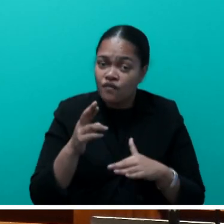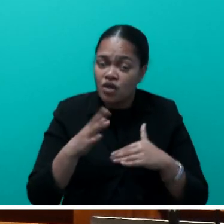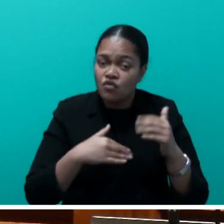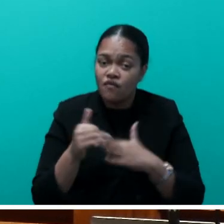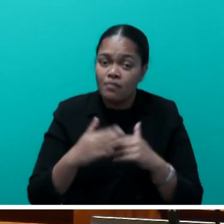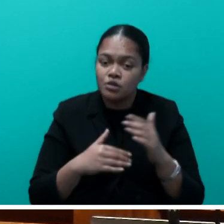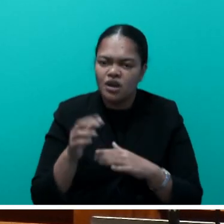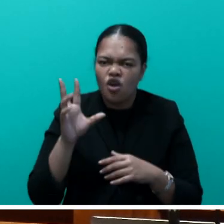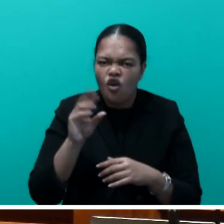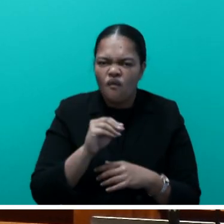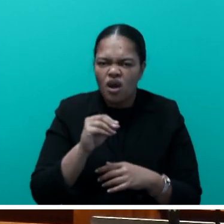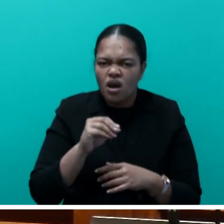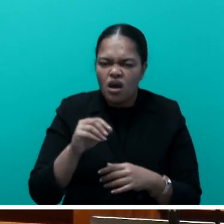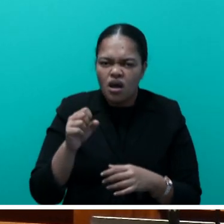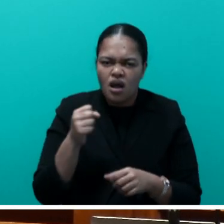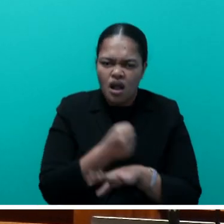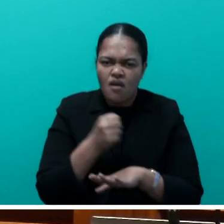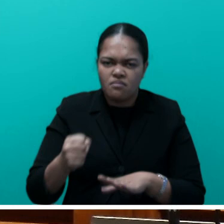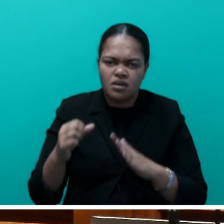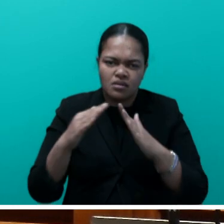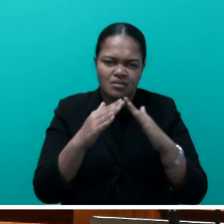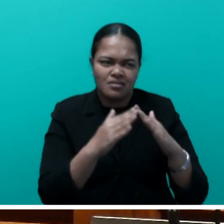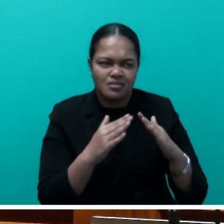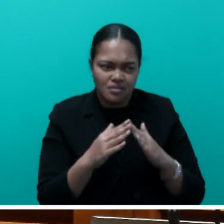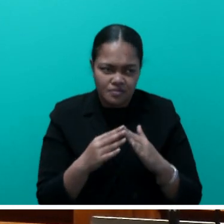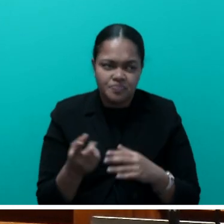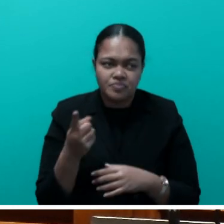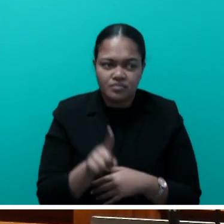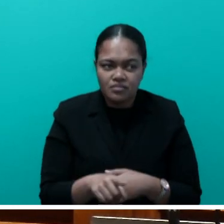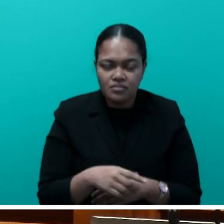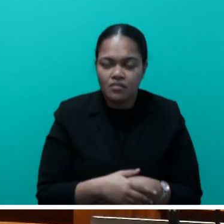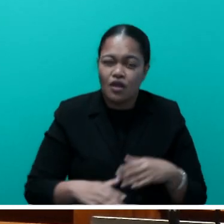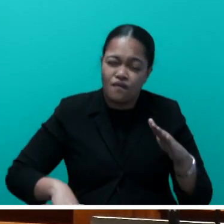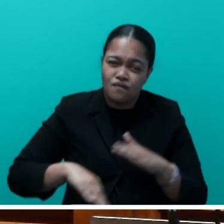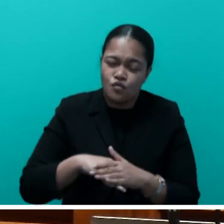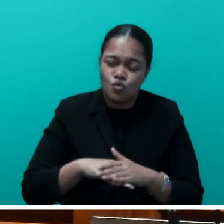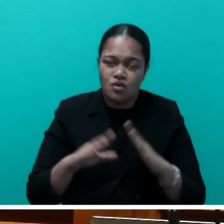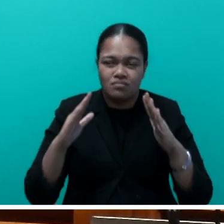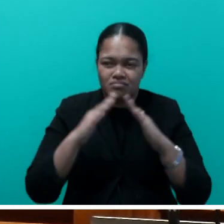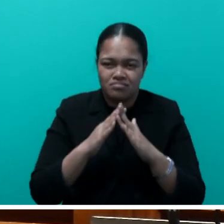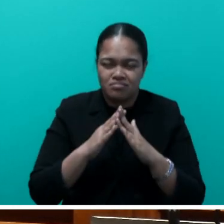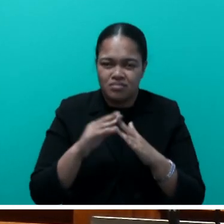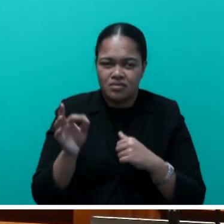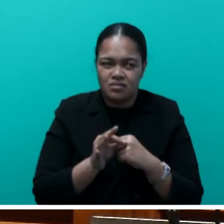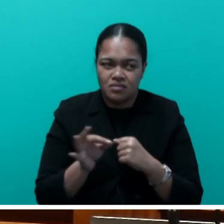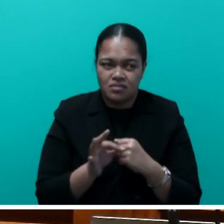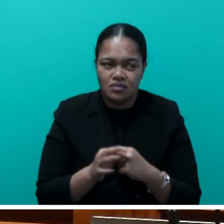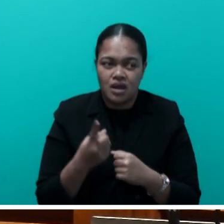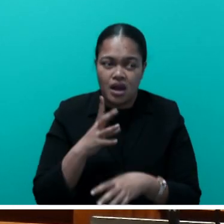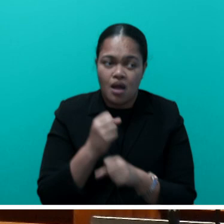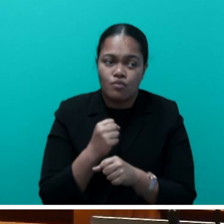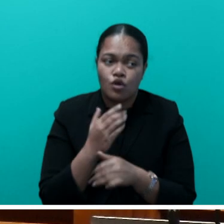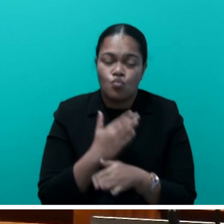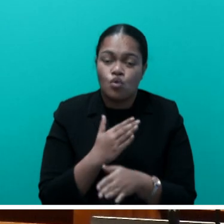headquarters, $1.5 million for the renovation and upkeep of government pool quarters, and an additional $0.5 million for upgrade works at